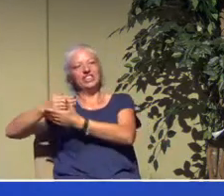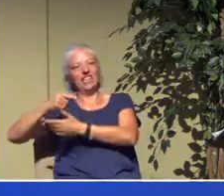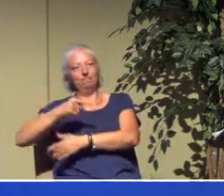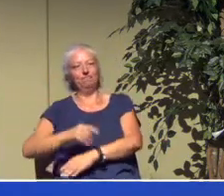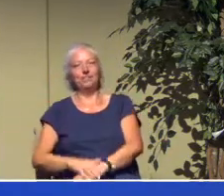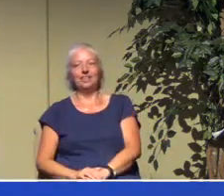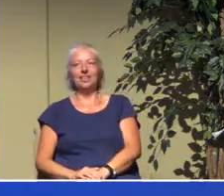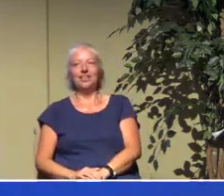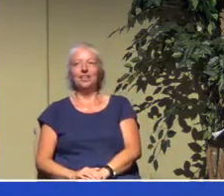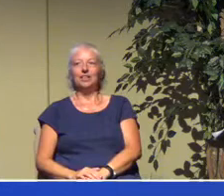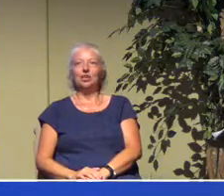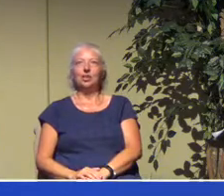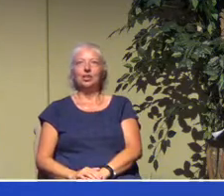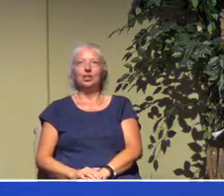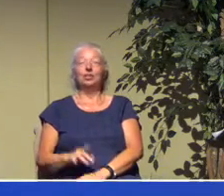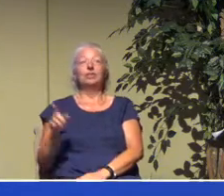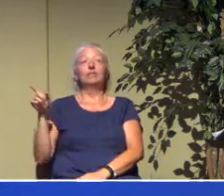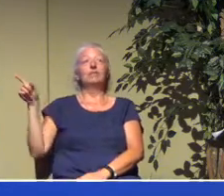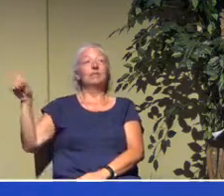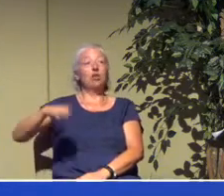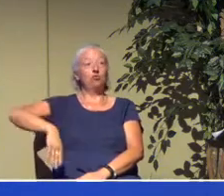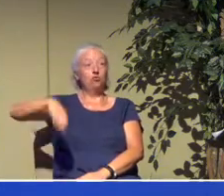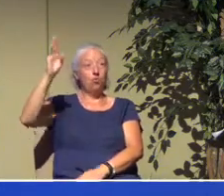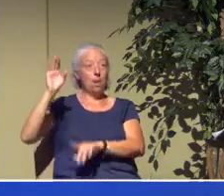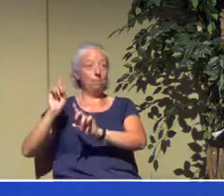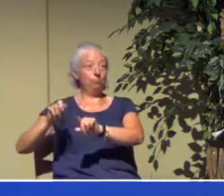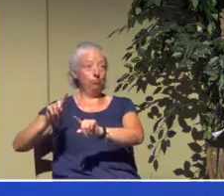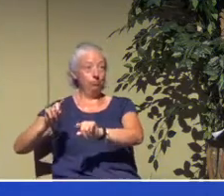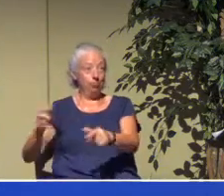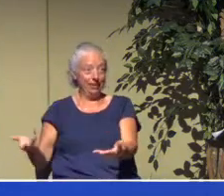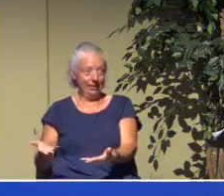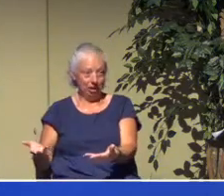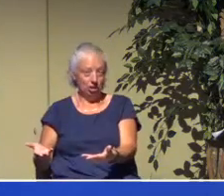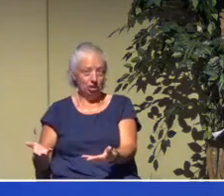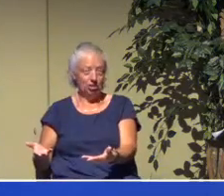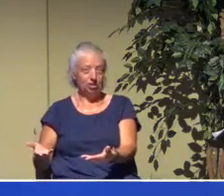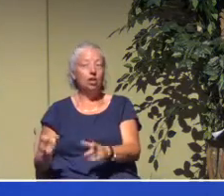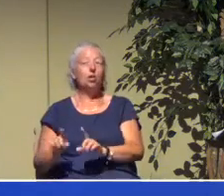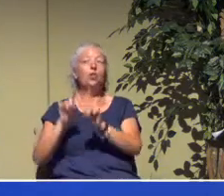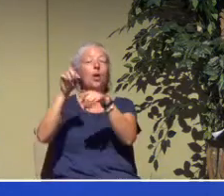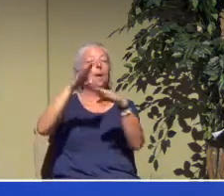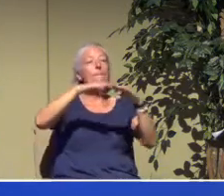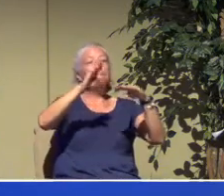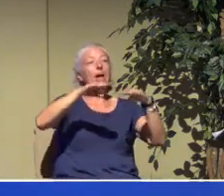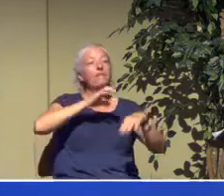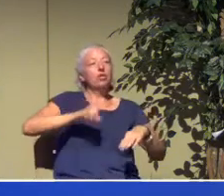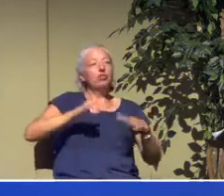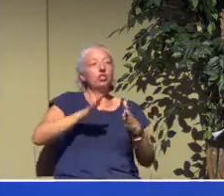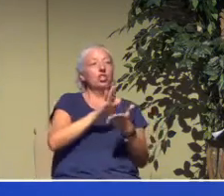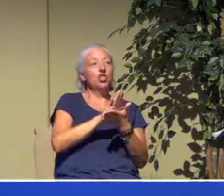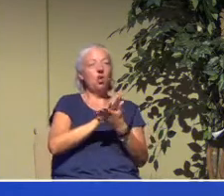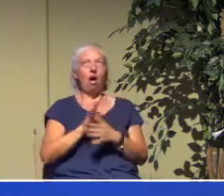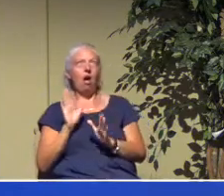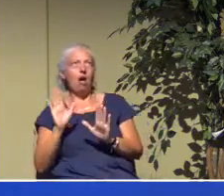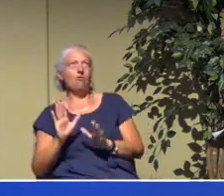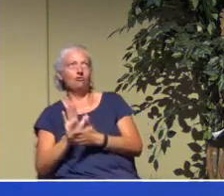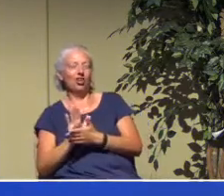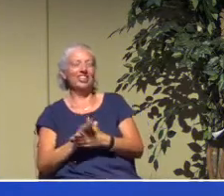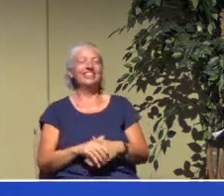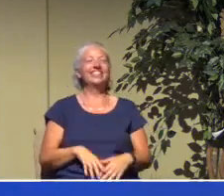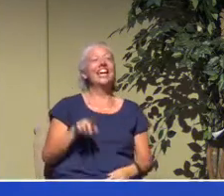famous. Paul grew up in this church. He went to Belleville Christian School, fabulous school. He went